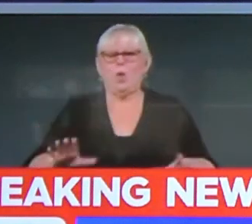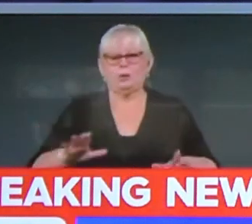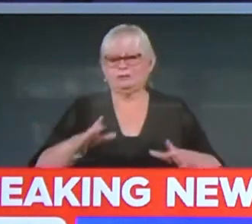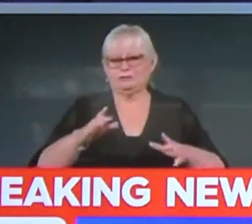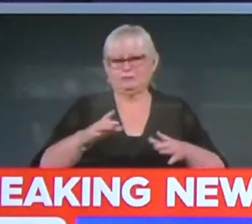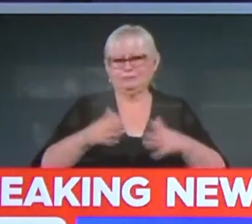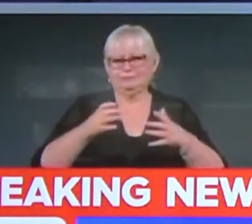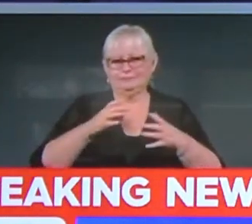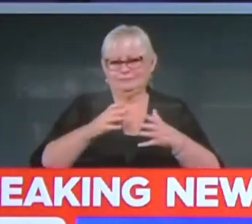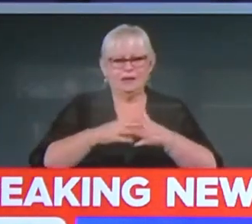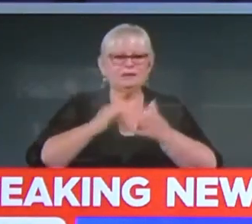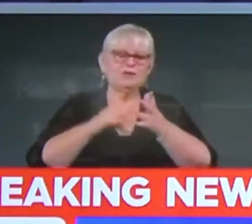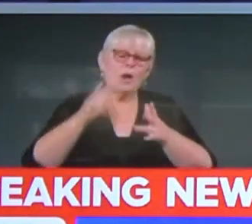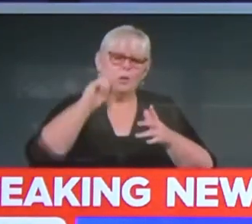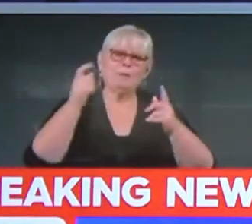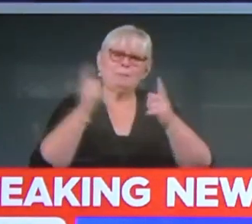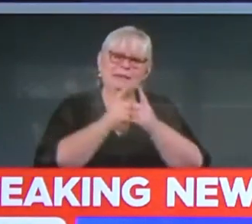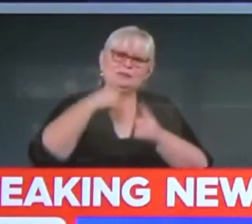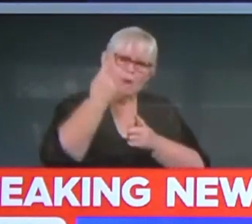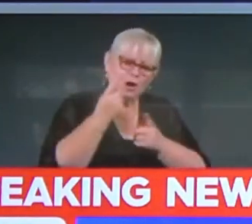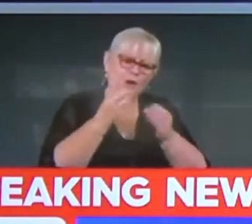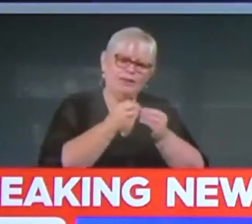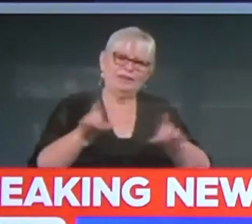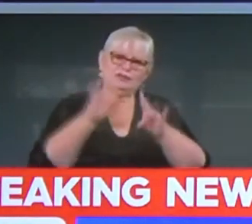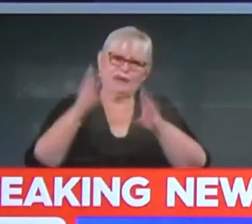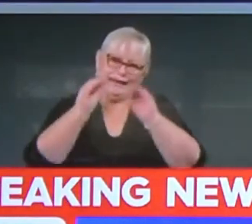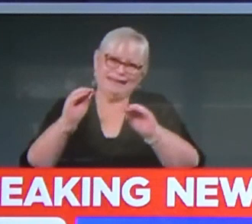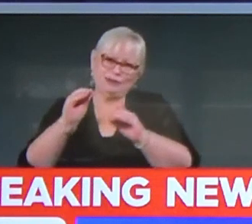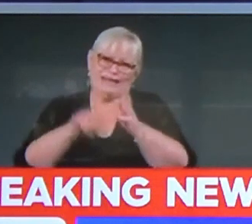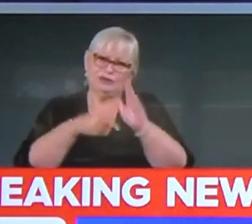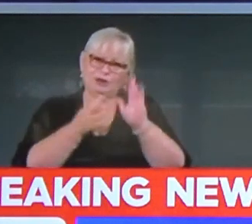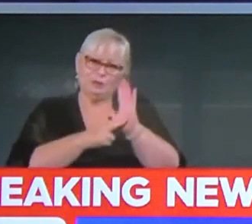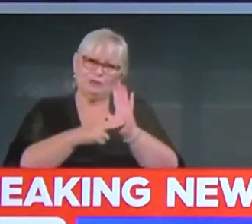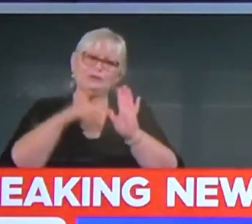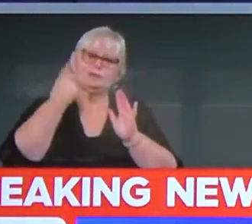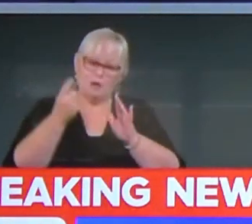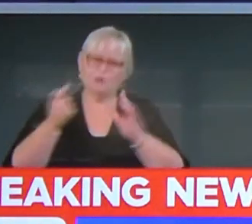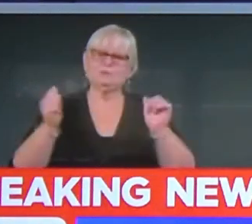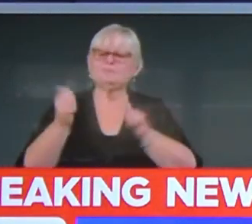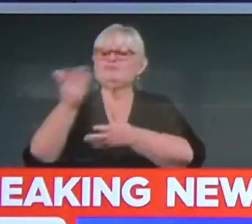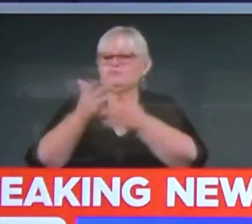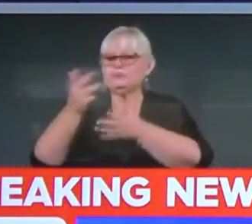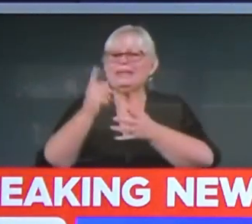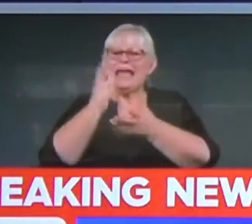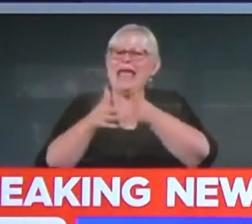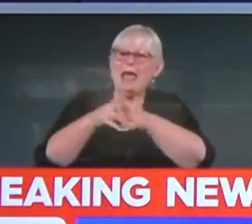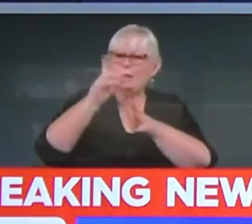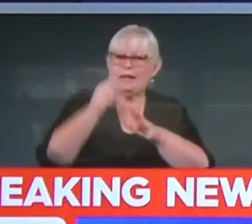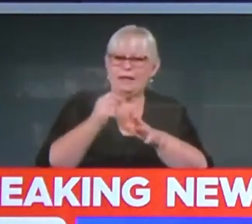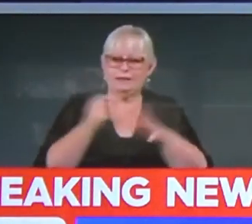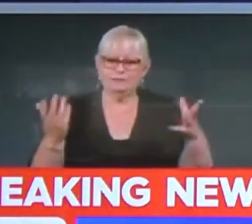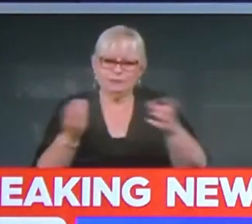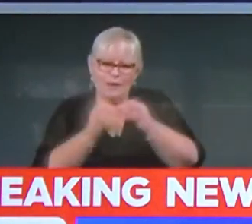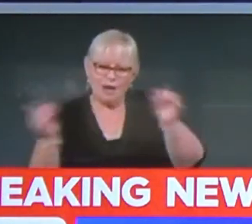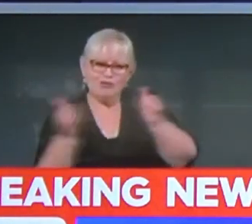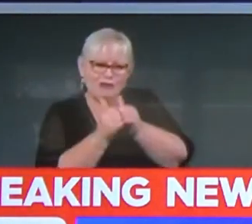virus. And so I look forward to meeting with Australian Education Union tomorrow and to have that conversation and to see how we can come together